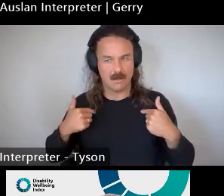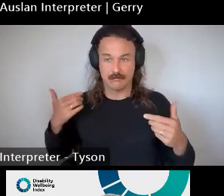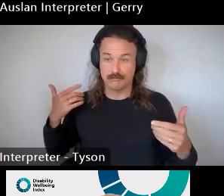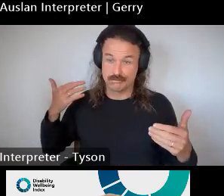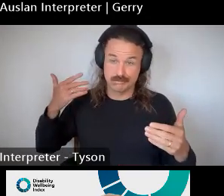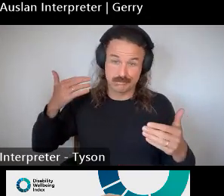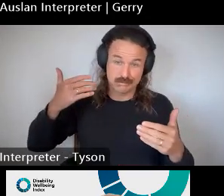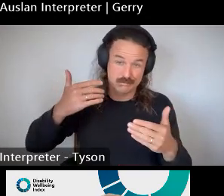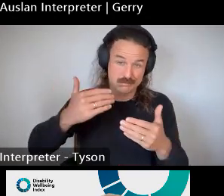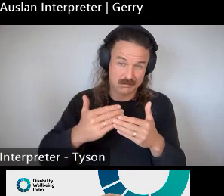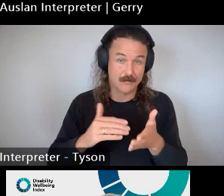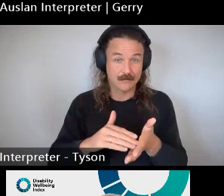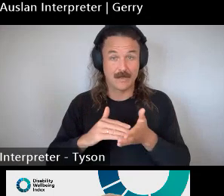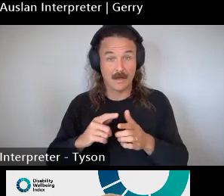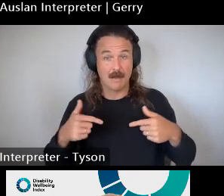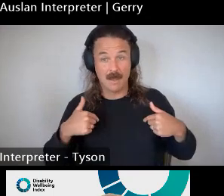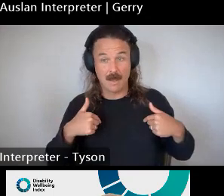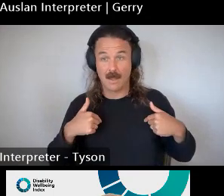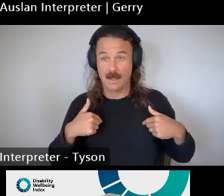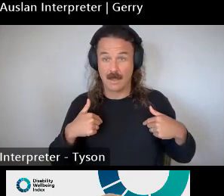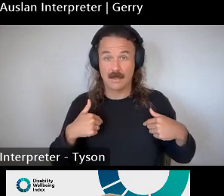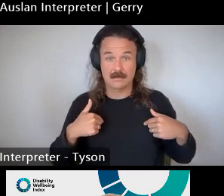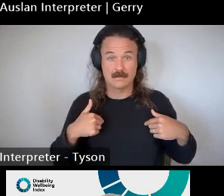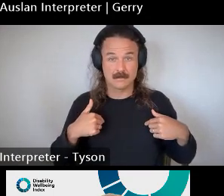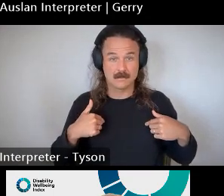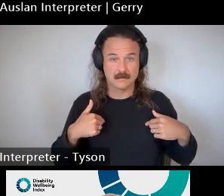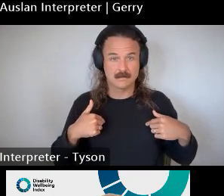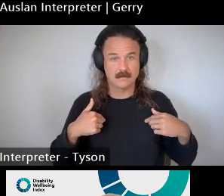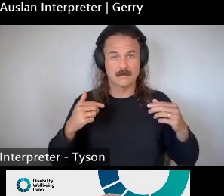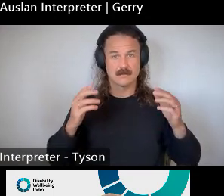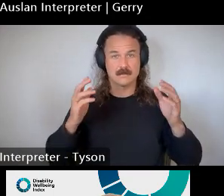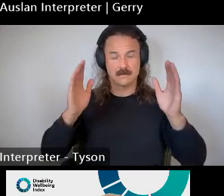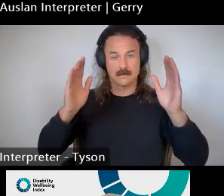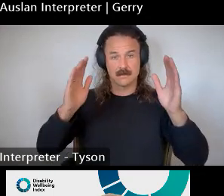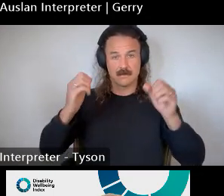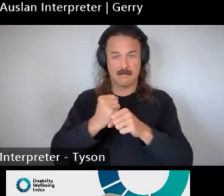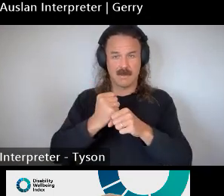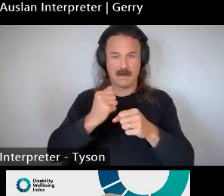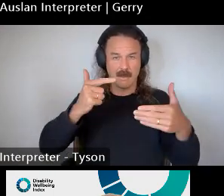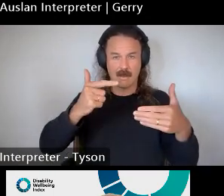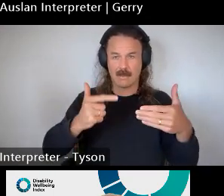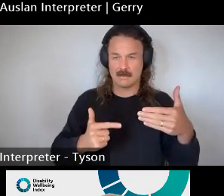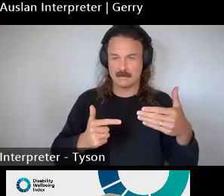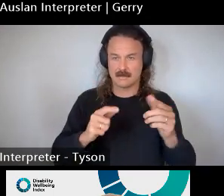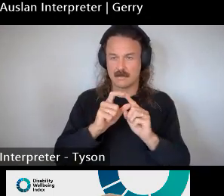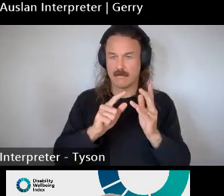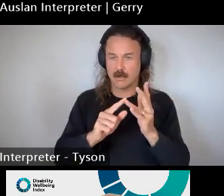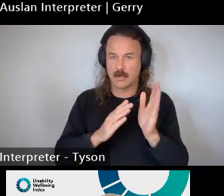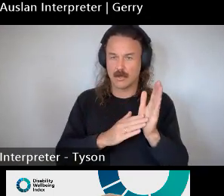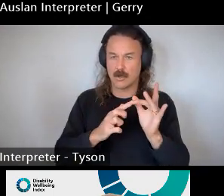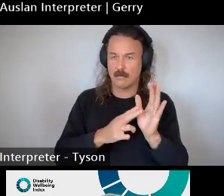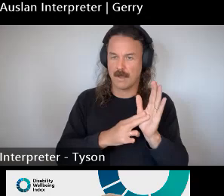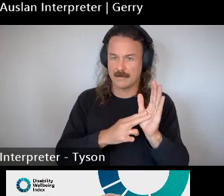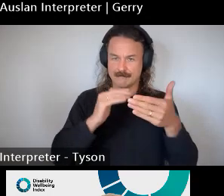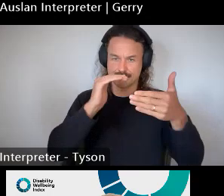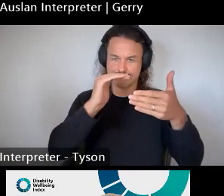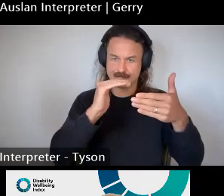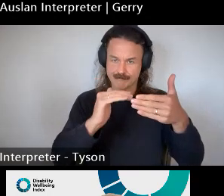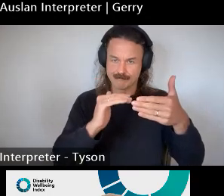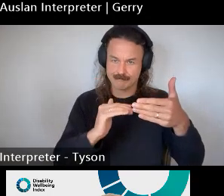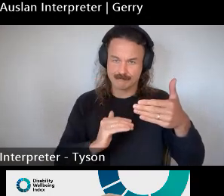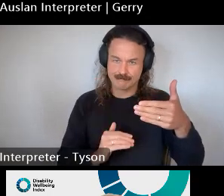set of candidate domains as well as items underneath each domain for presenting to stakeholders